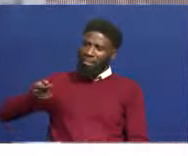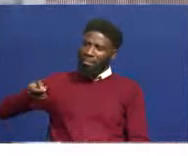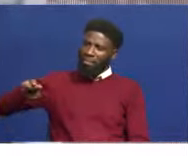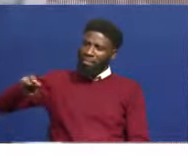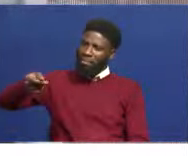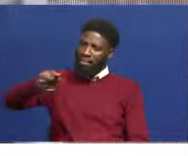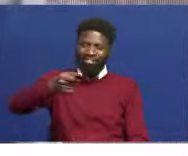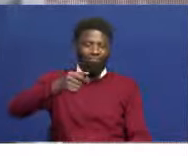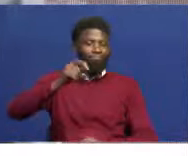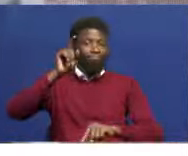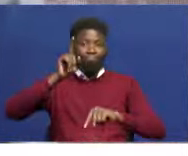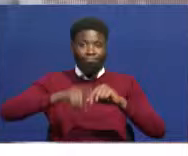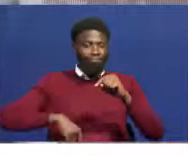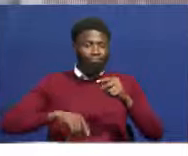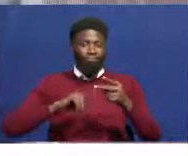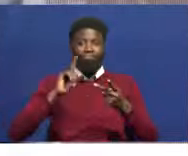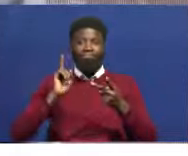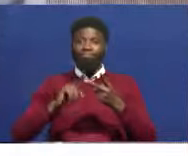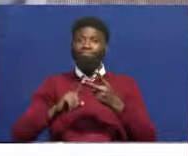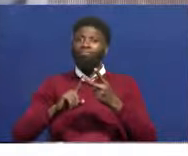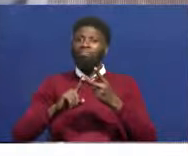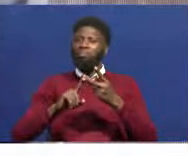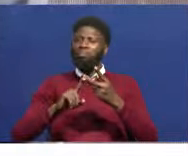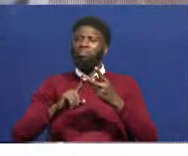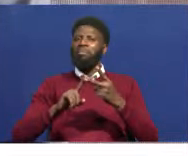make any meaningful development,